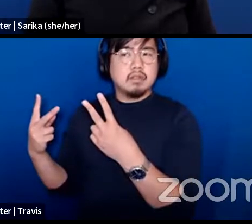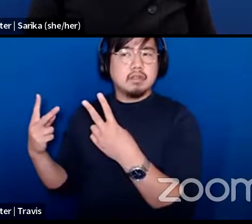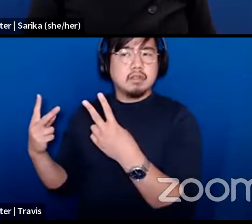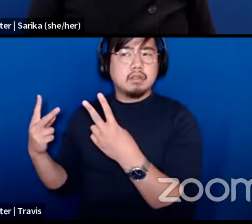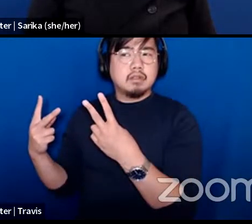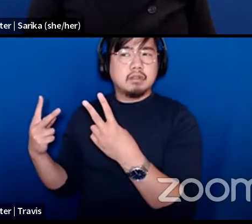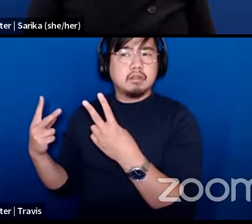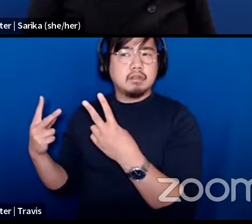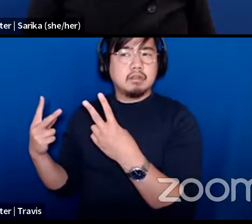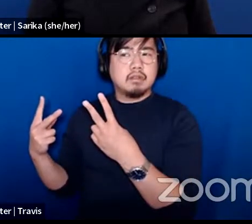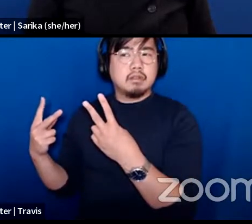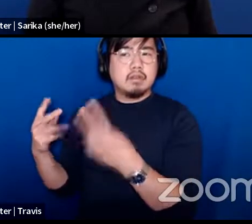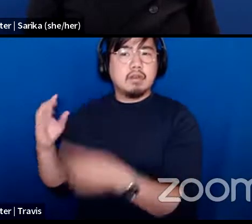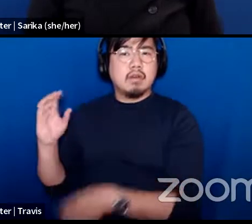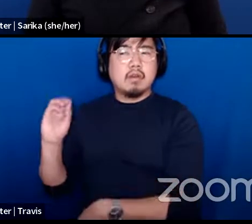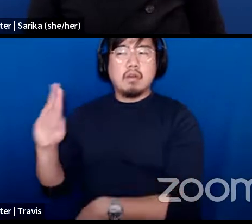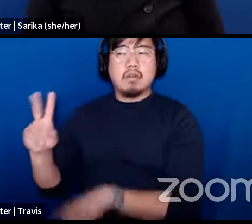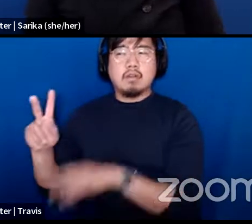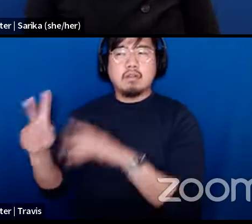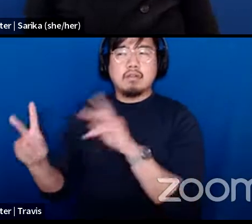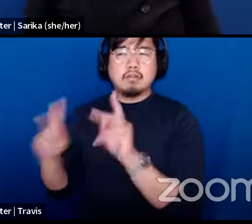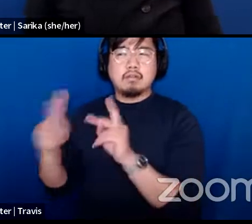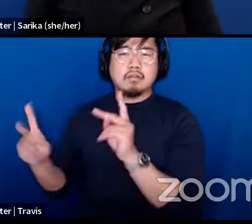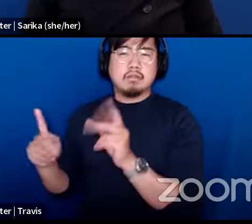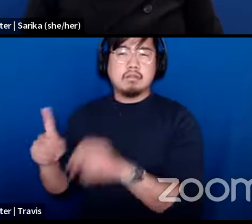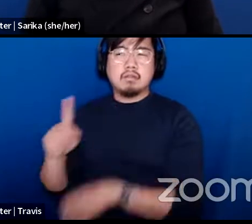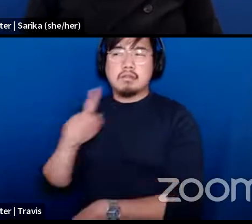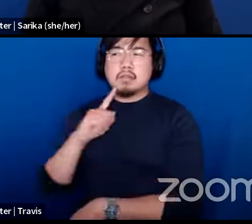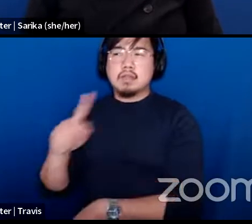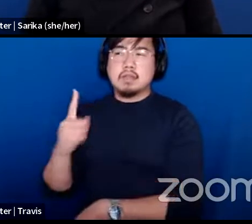repressed approaches to Buddhism.